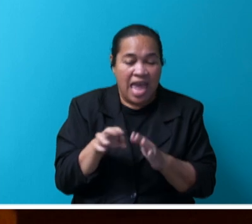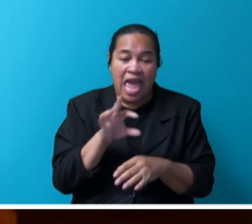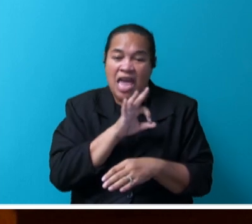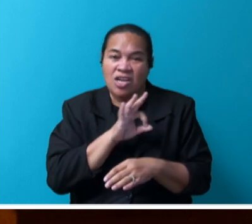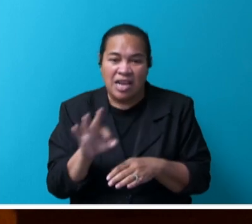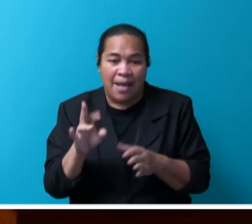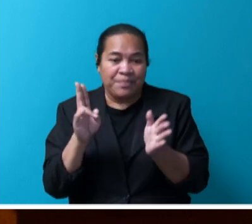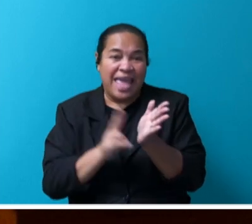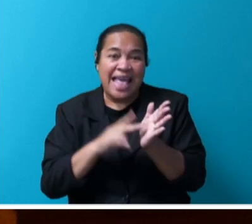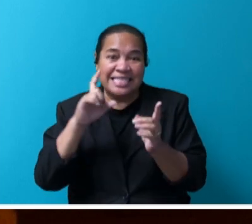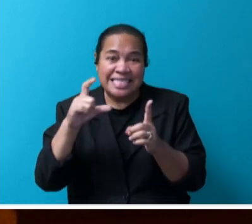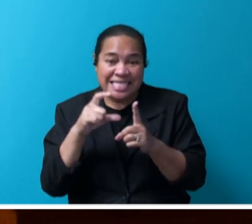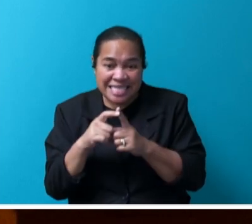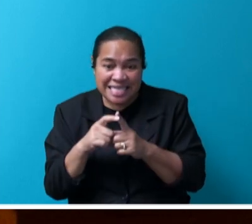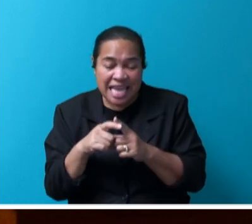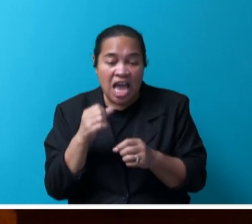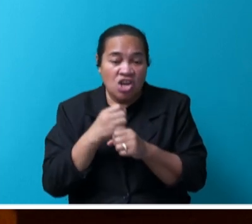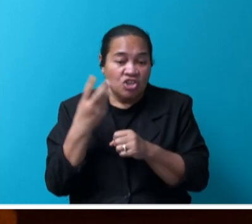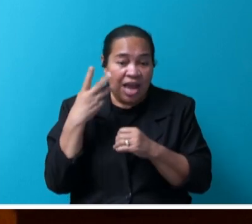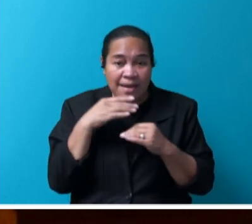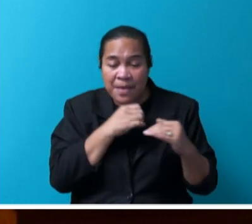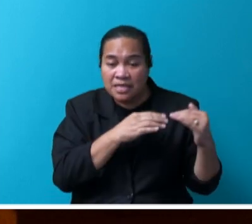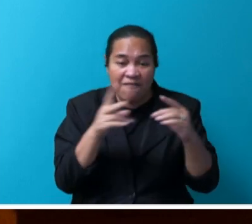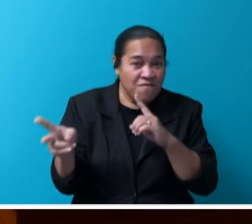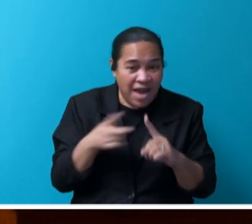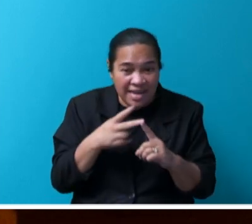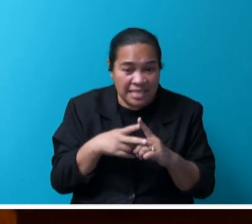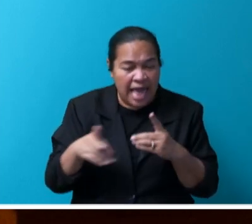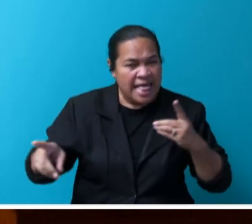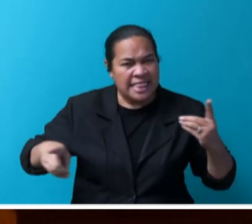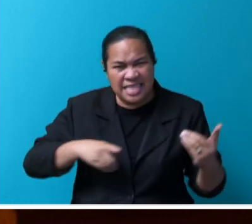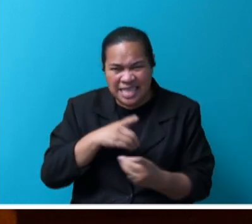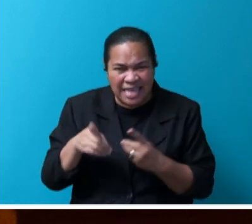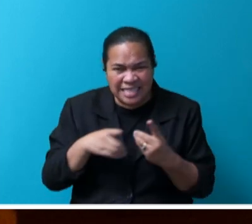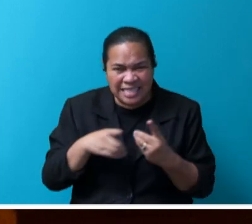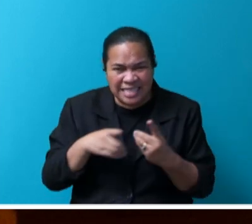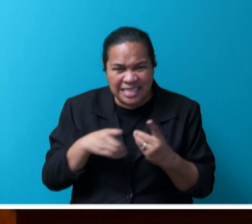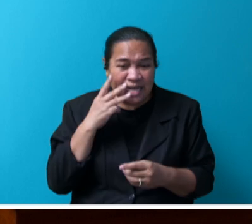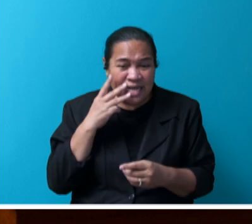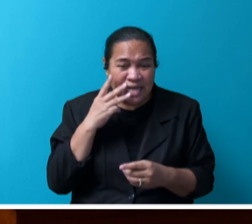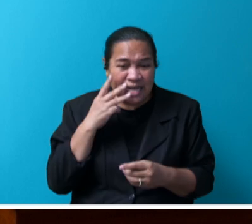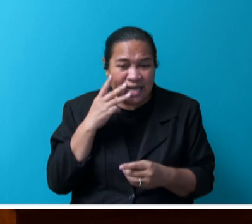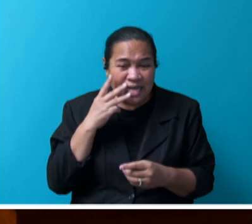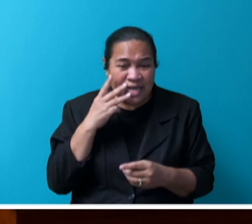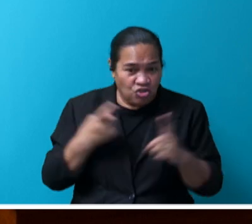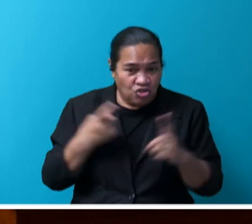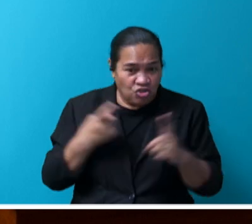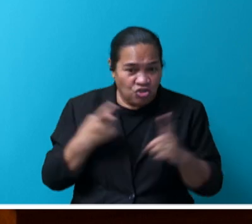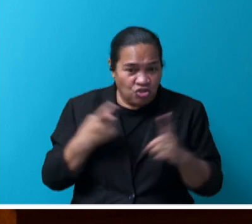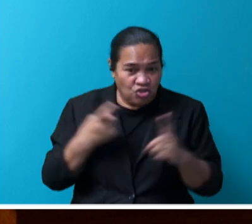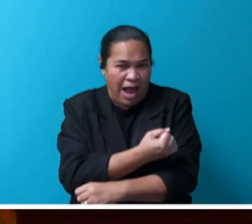through the PSB grant. In this regard, I fully support the Honourable Prime Minister that transparent